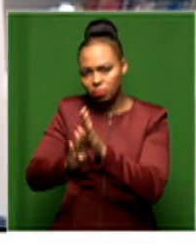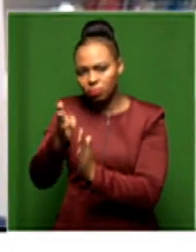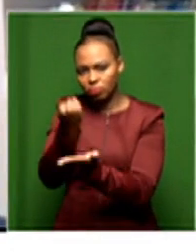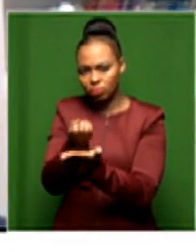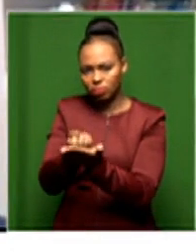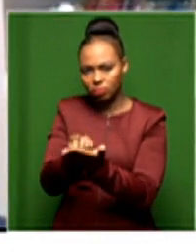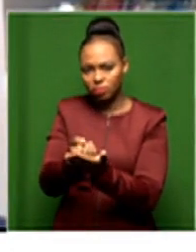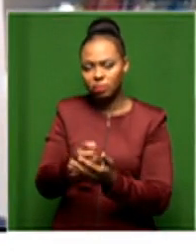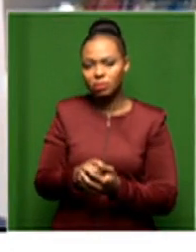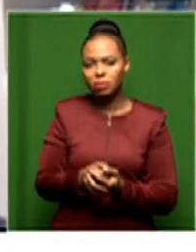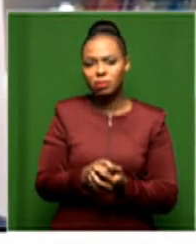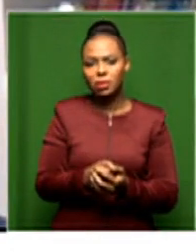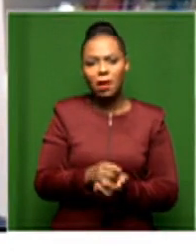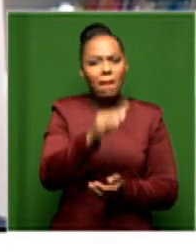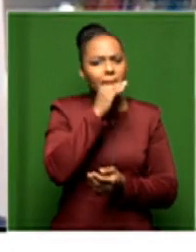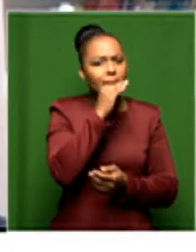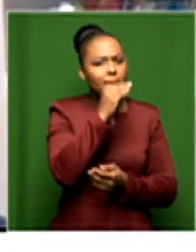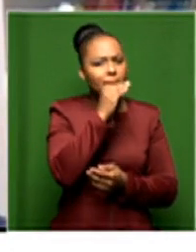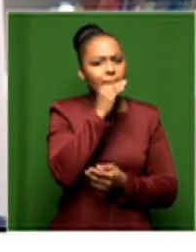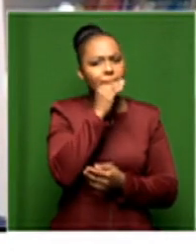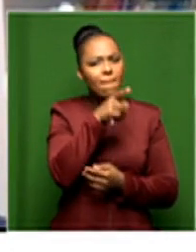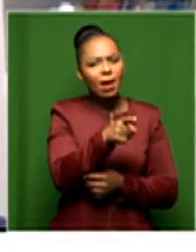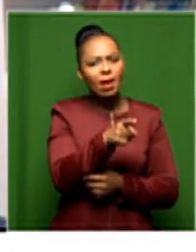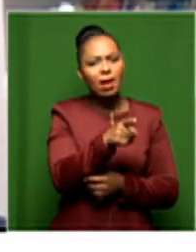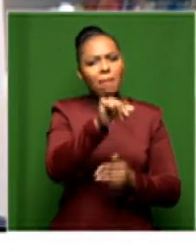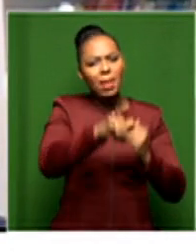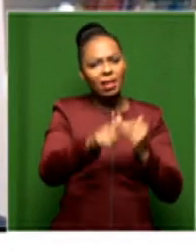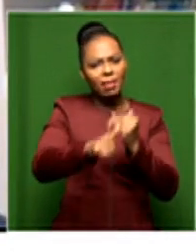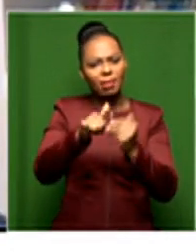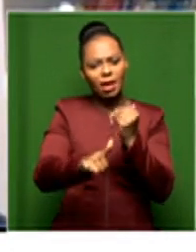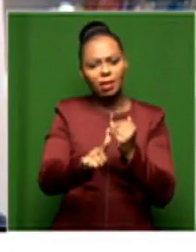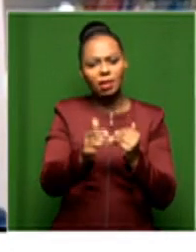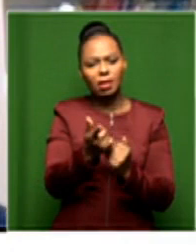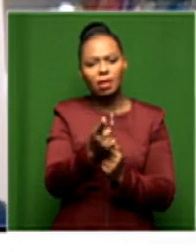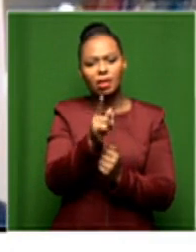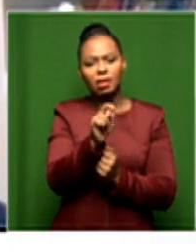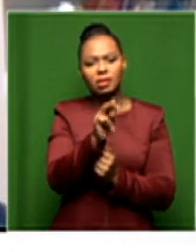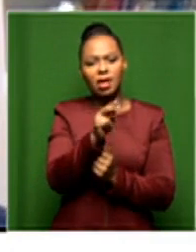On average, how much plastic does Tuffy recycle a month?